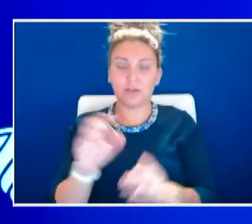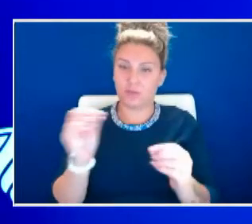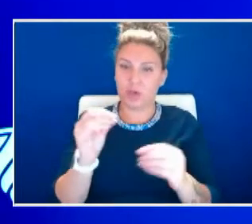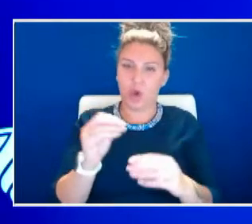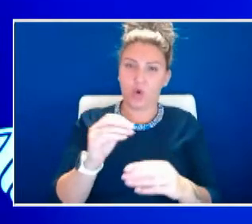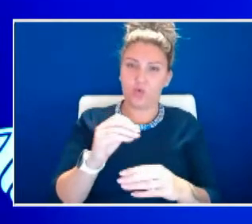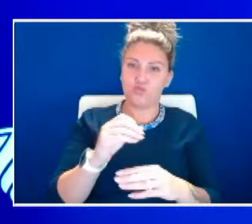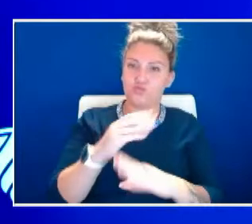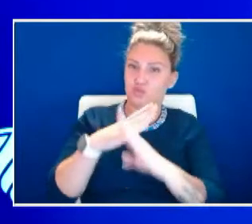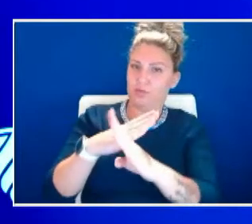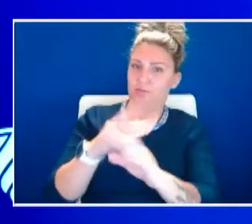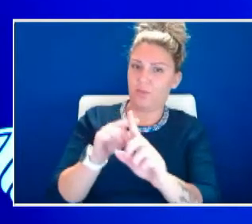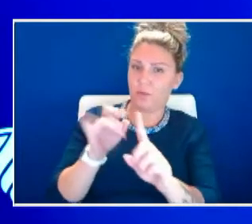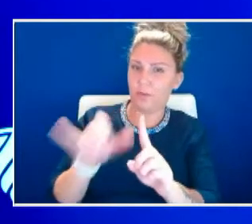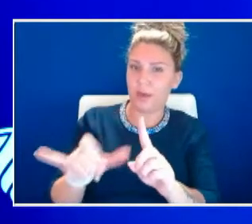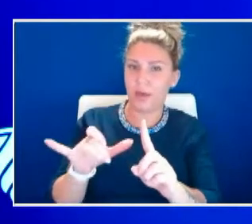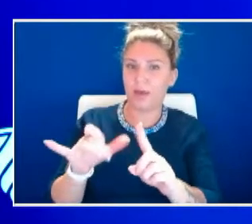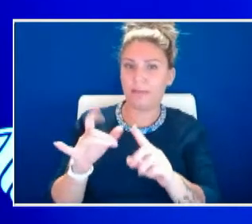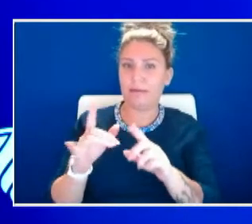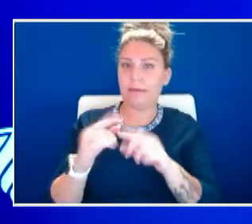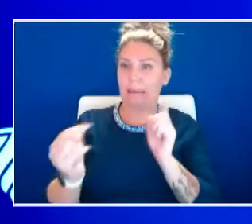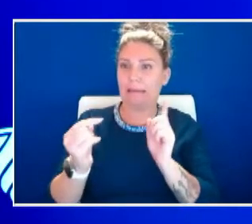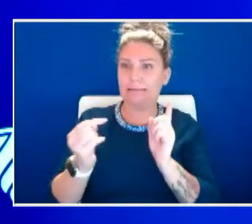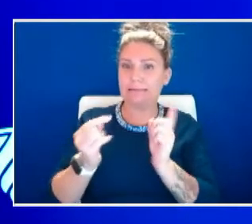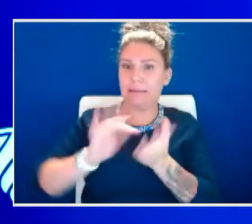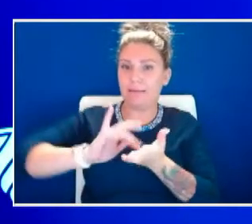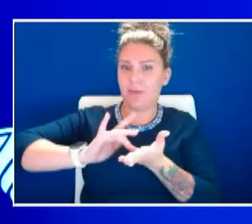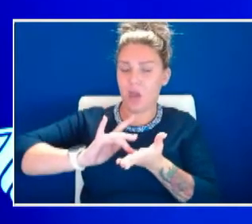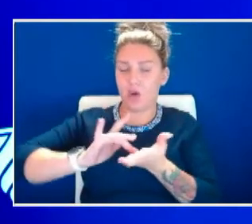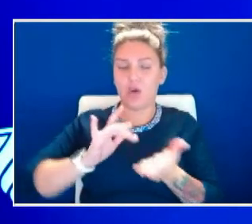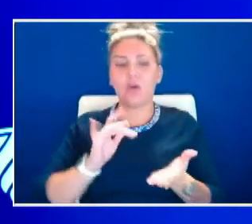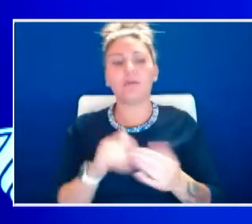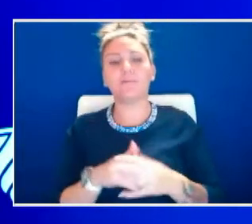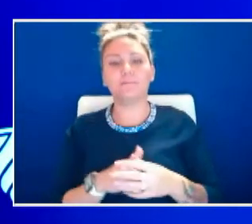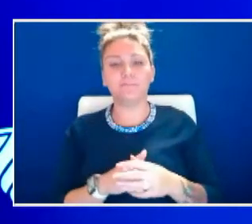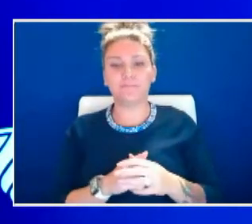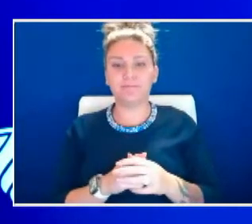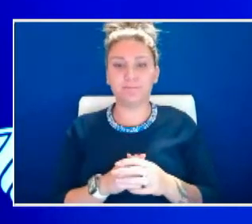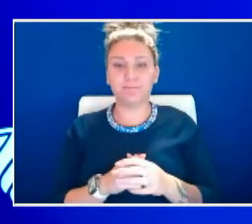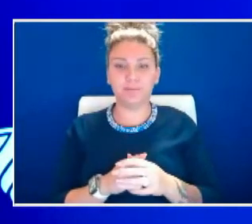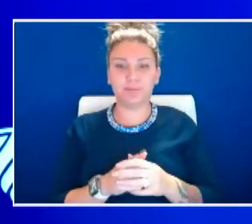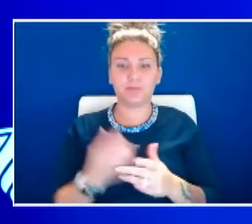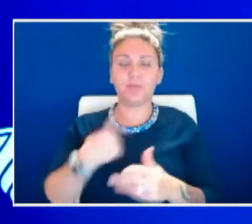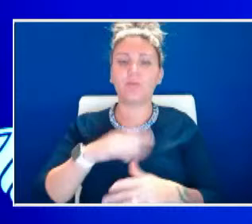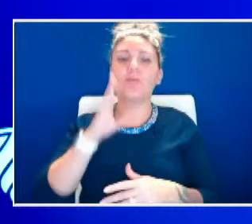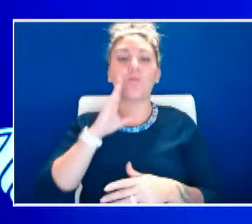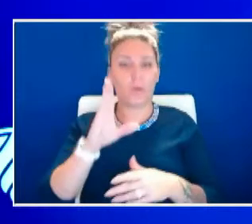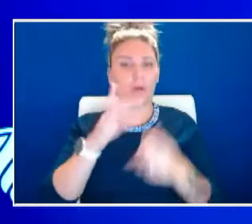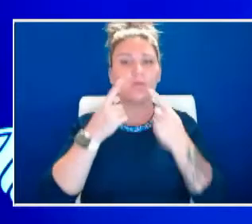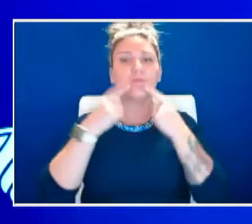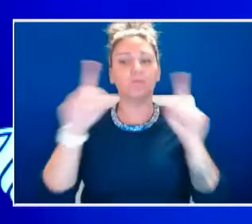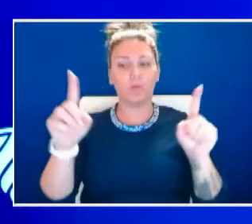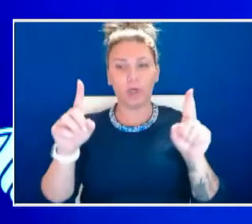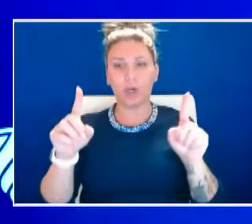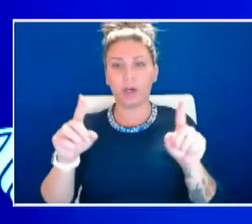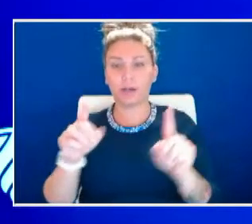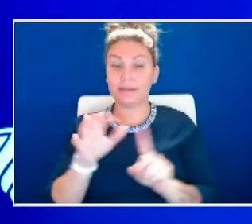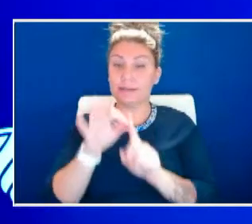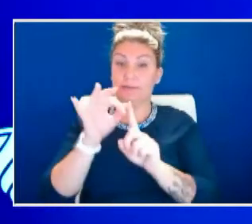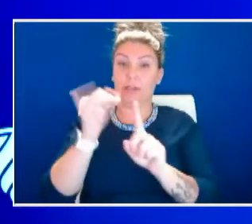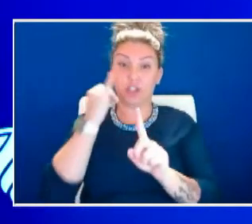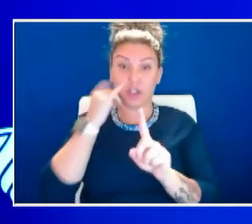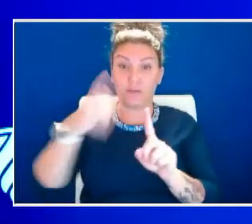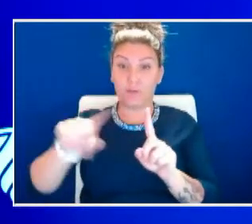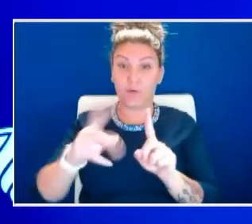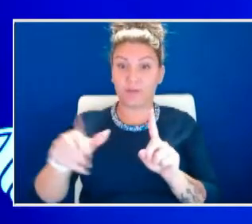that antiviral, and so that is very good. It will work, but again, also, especially if you are in those higher